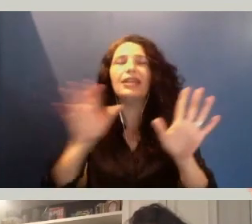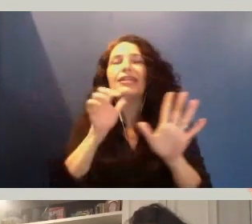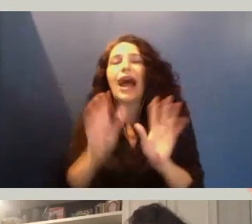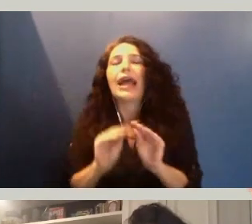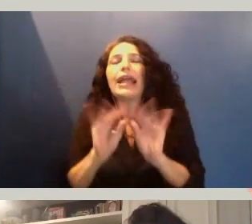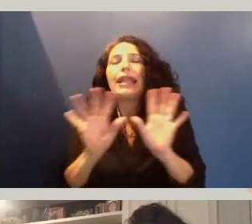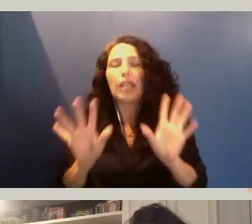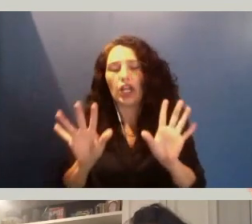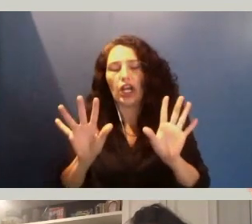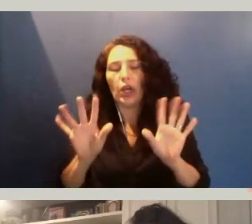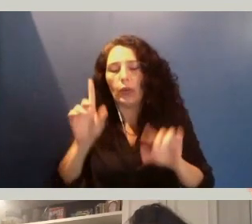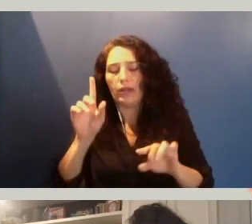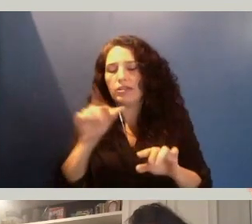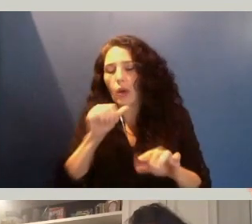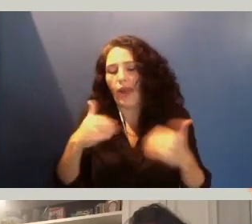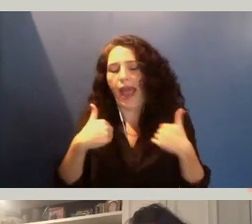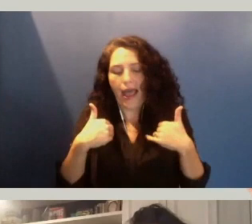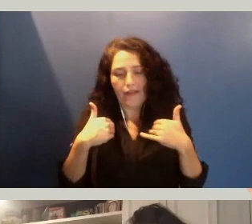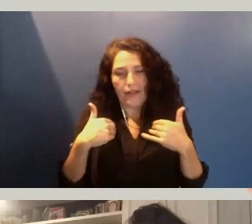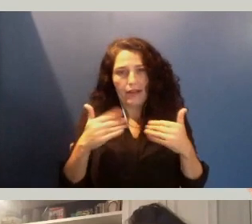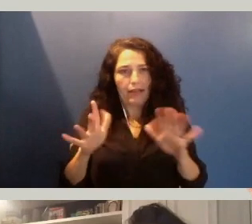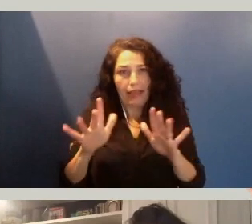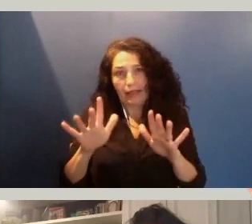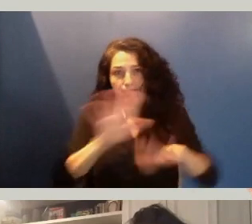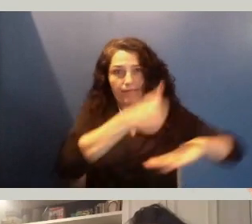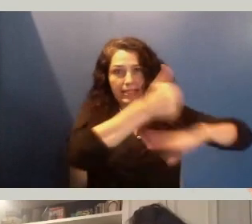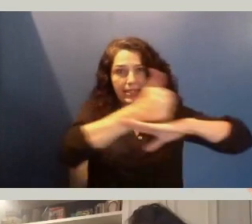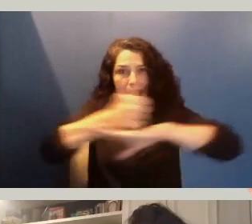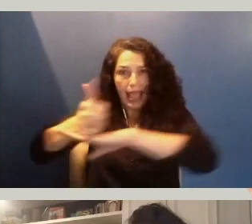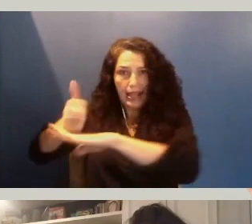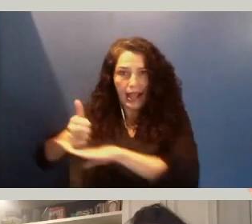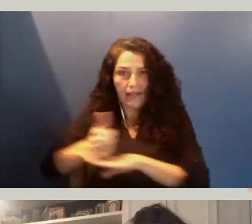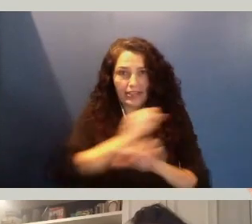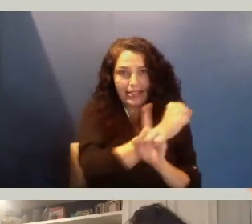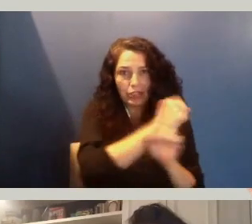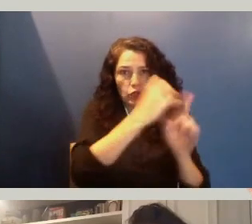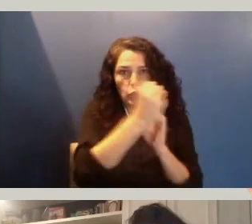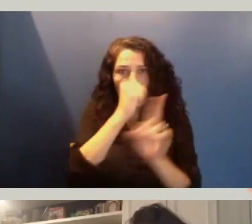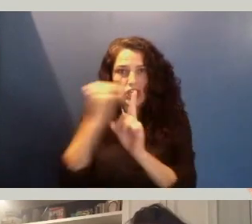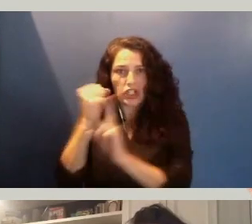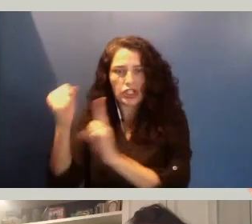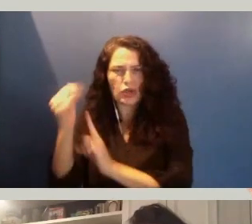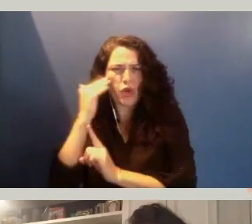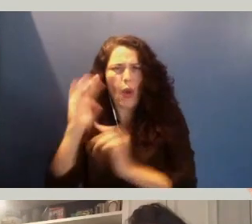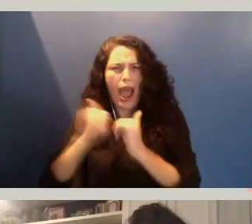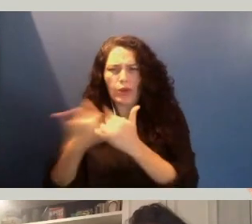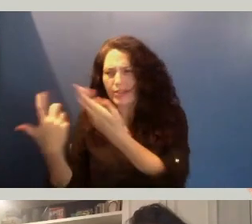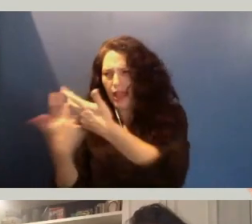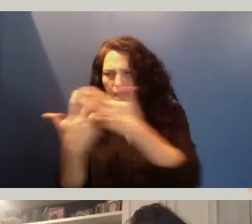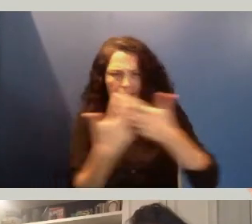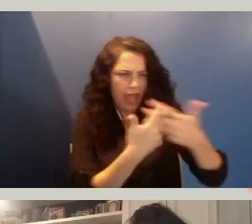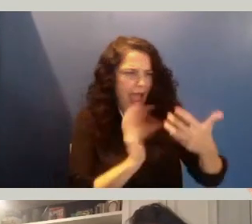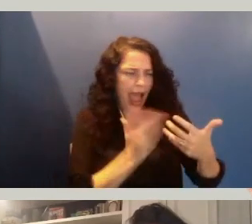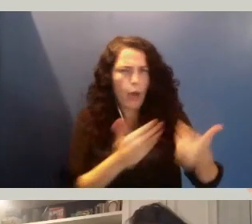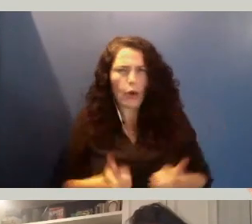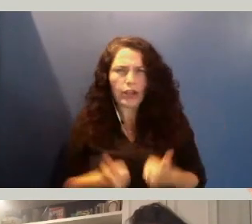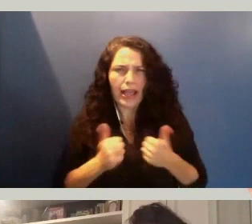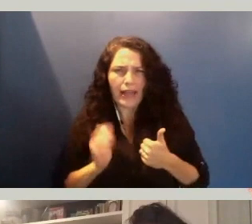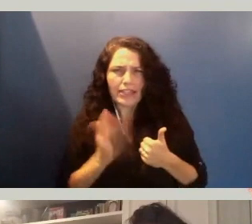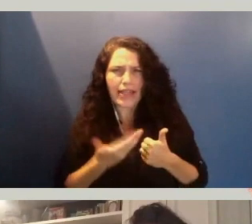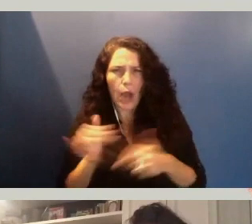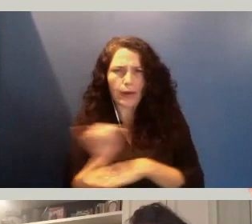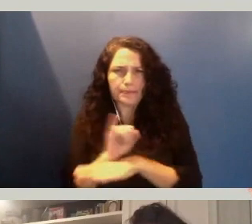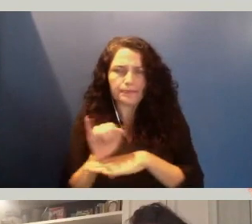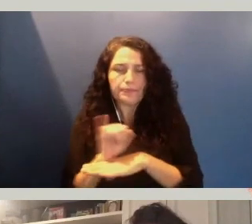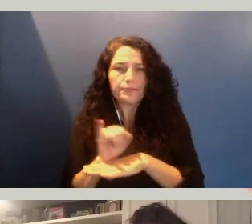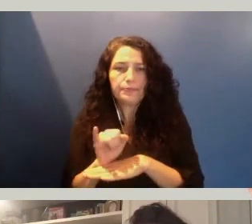set of those scenarios and quickly get what that means for our lives and our livelihood. If I can just interject for a second,